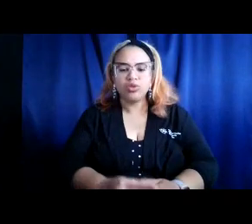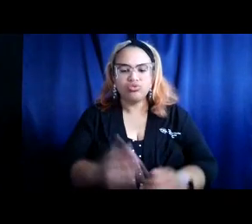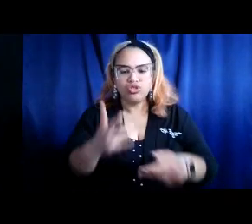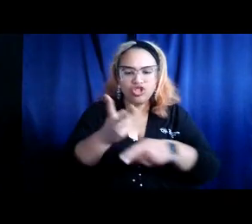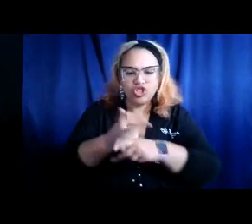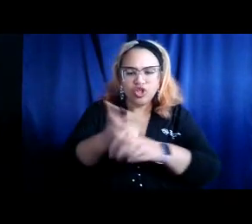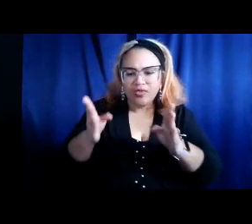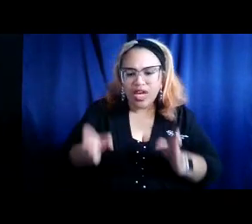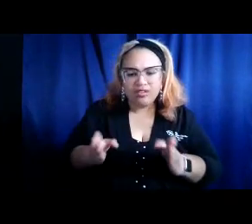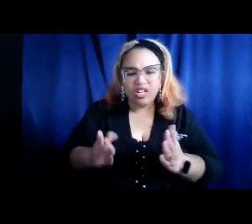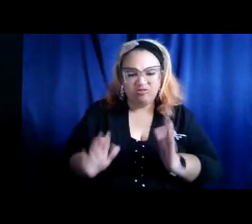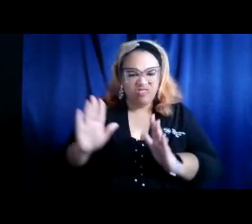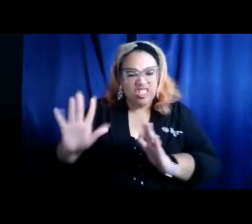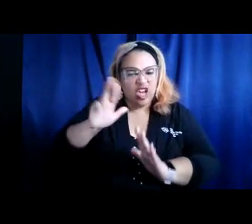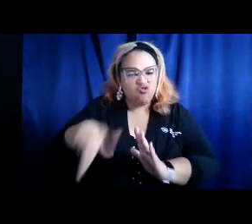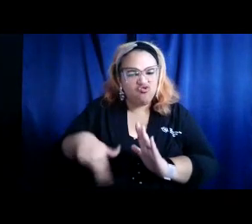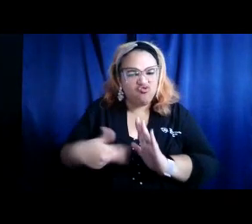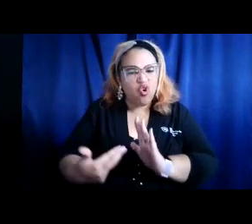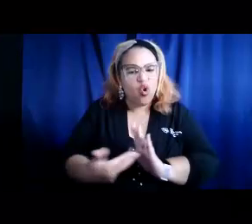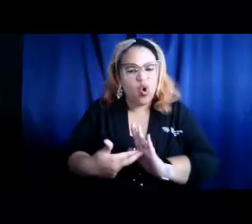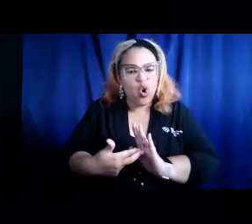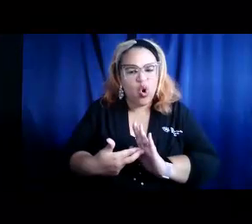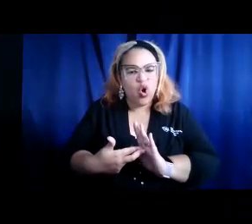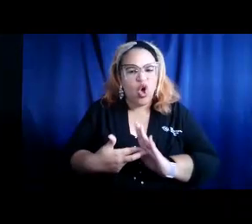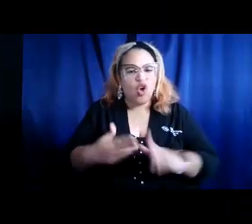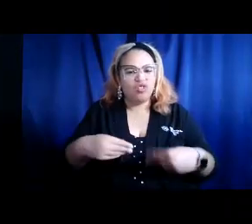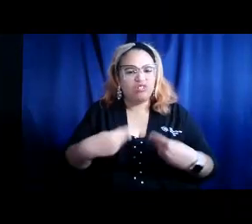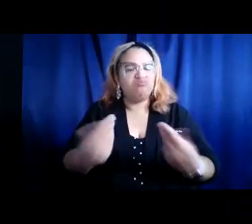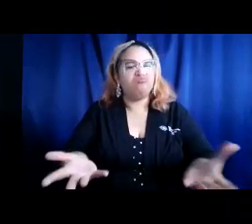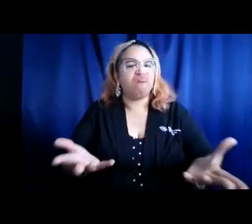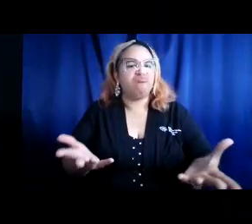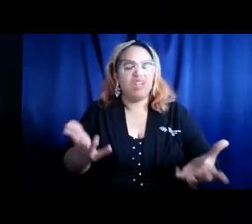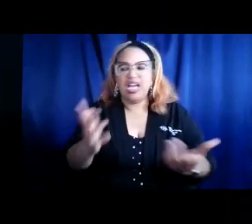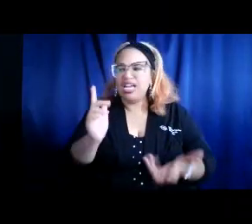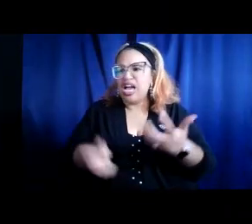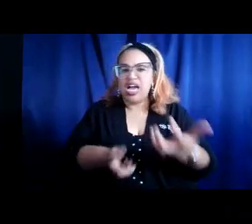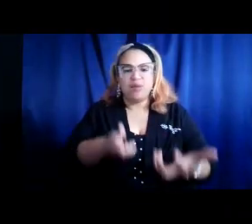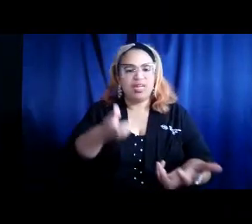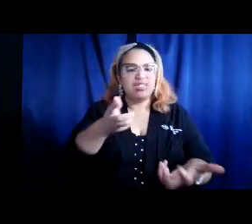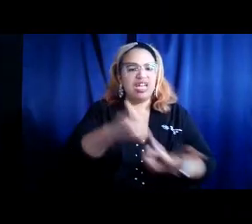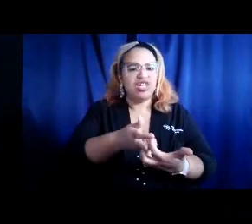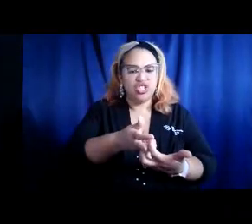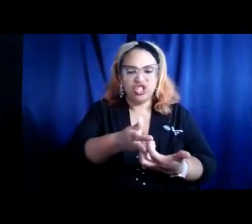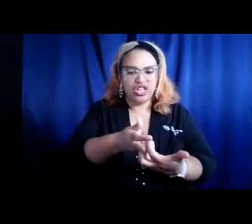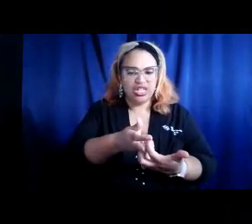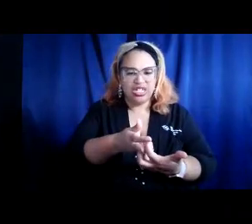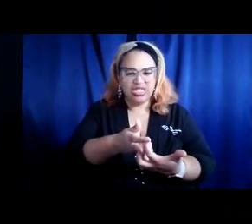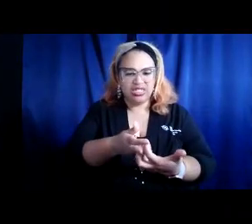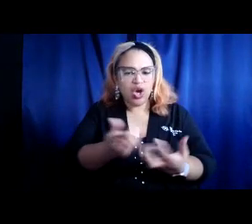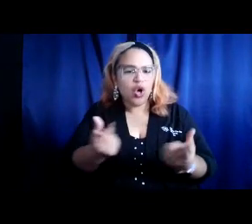supervisor has in fostering an inclusive environment is knowing how to recognize and respond to a request for a